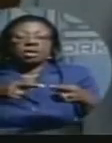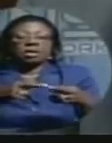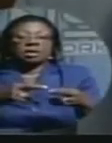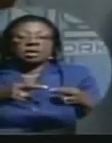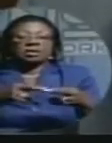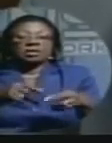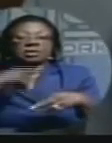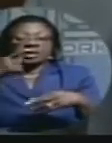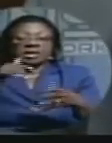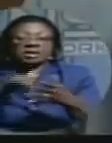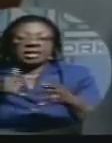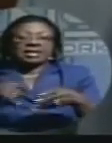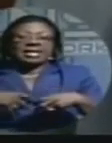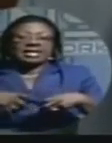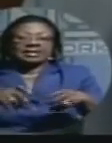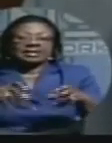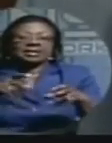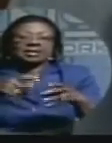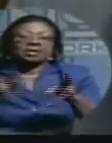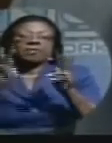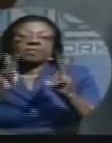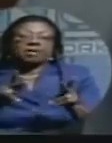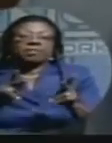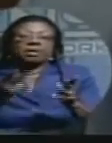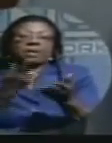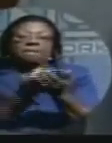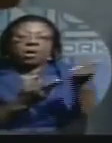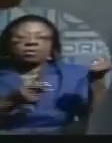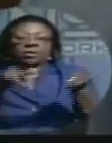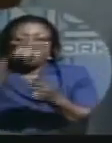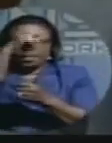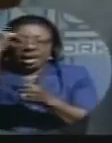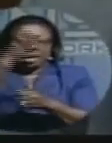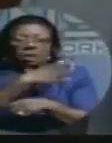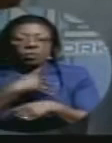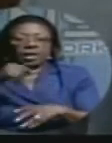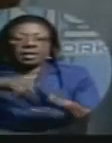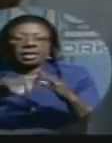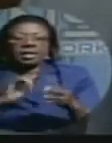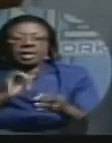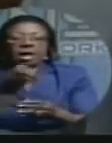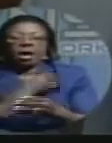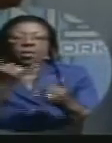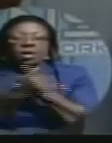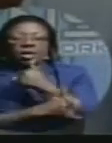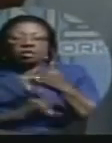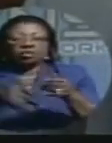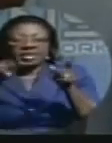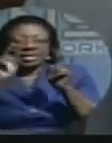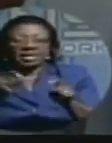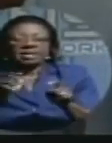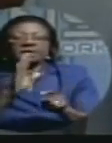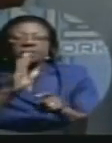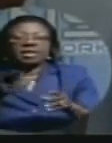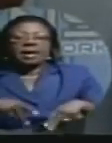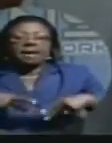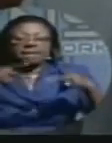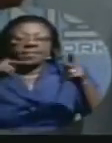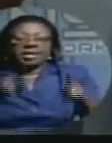redefining the existence of people, both black and white, in our country, needs to be